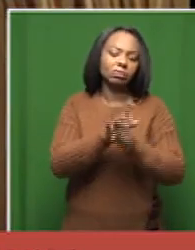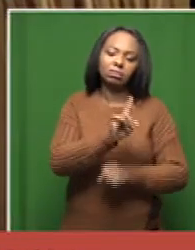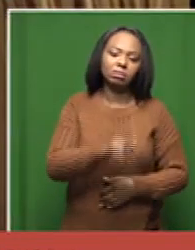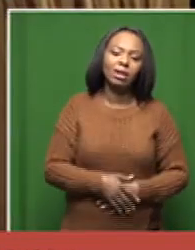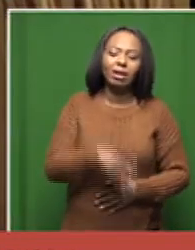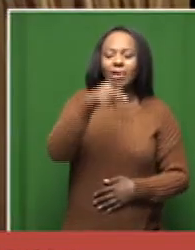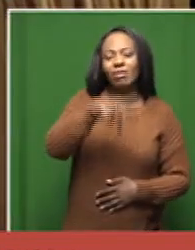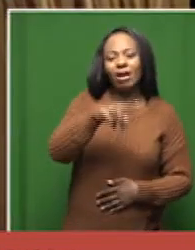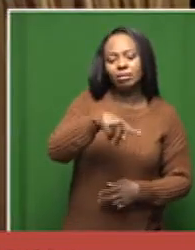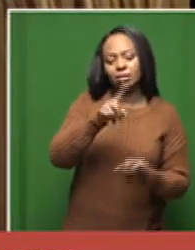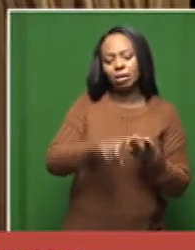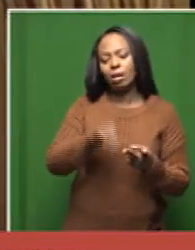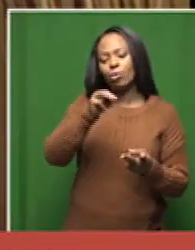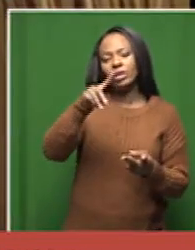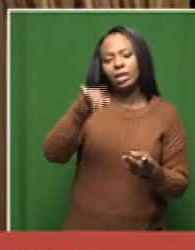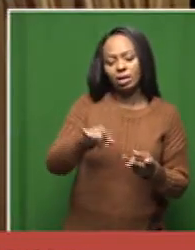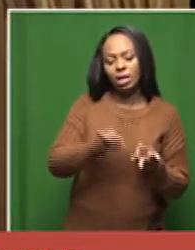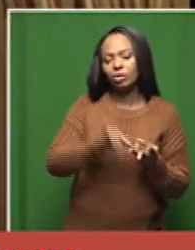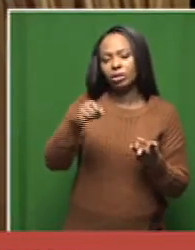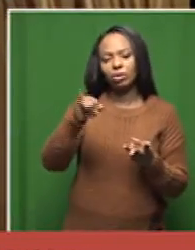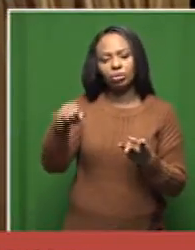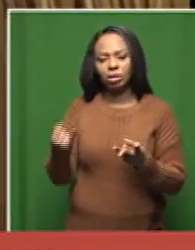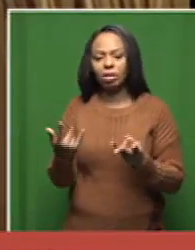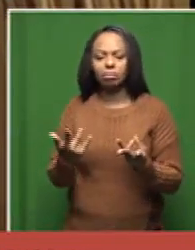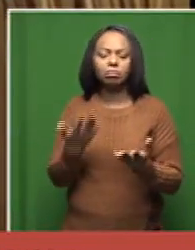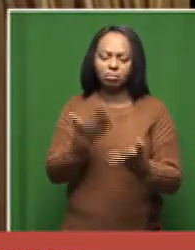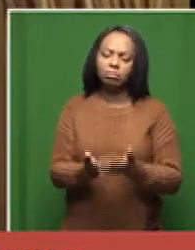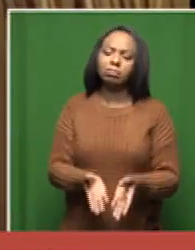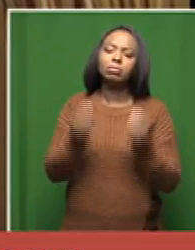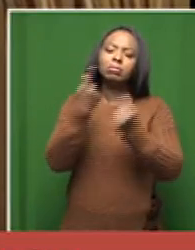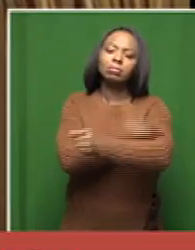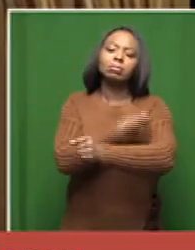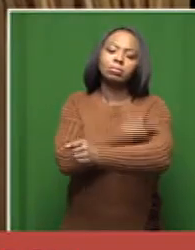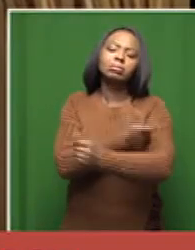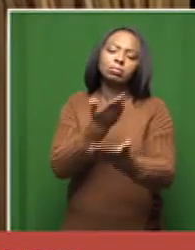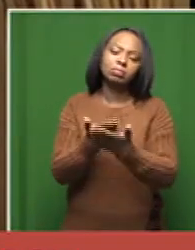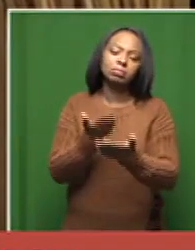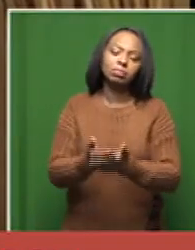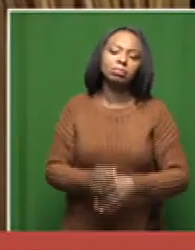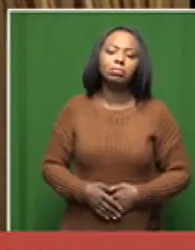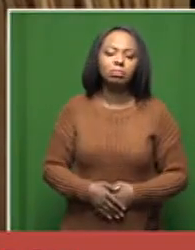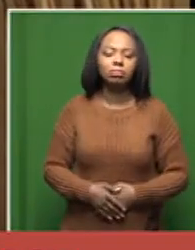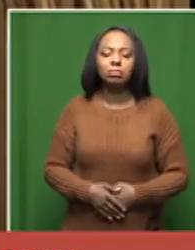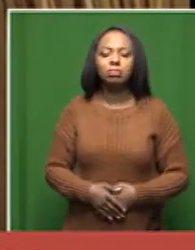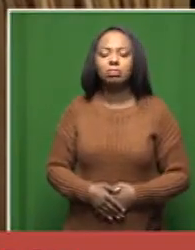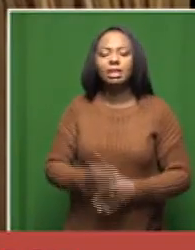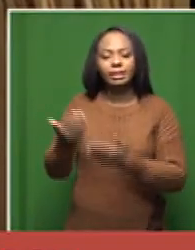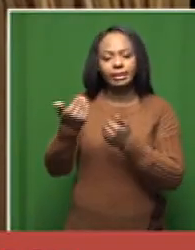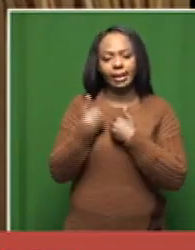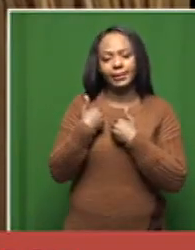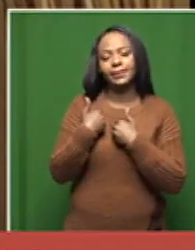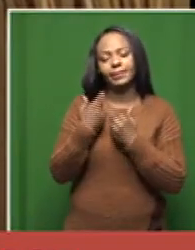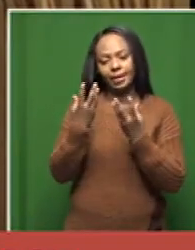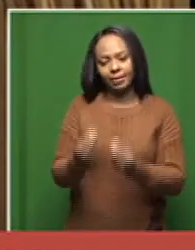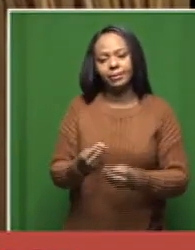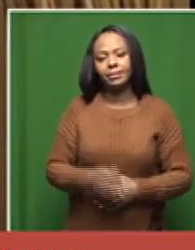as well as the J&J. And the AstraZeneca. It's not made in egg cultures, so it is completely safe for someone who has an